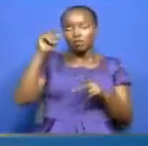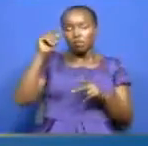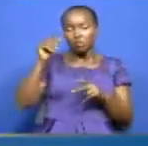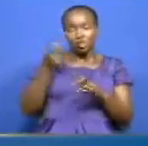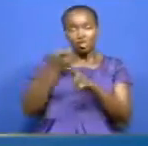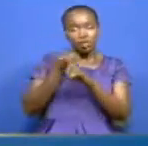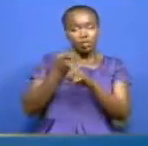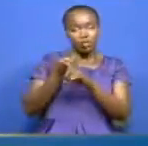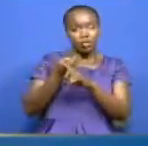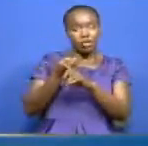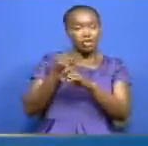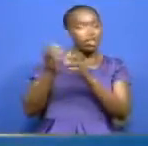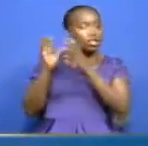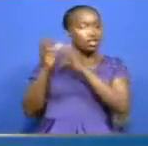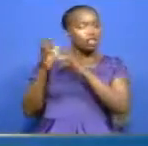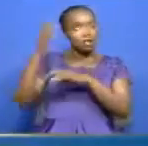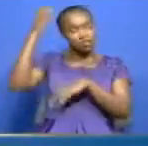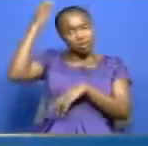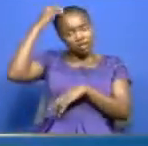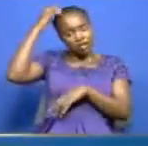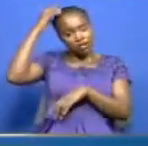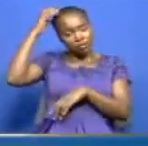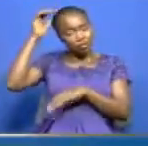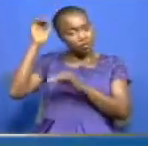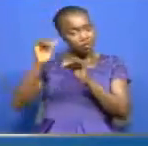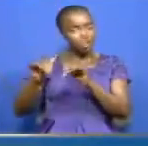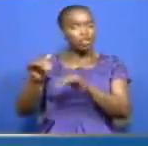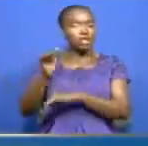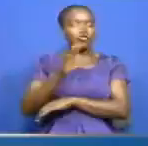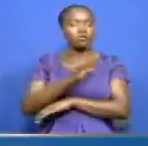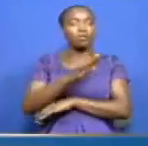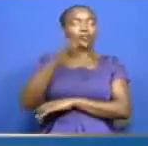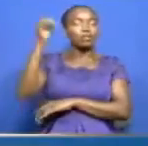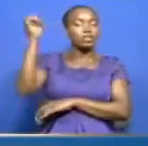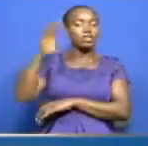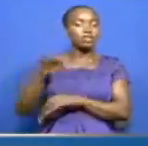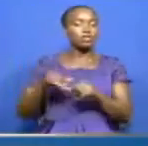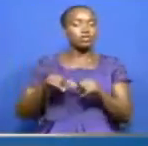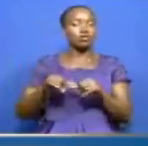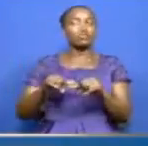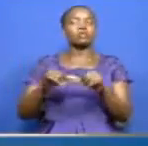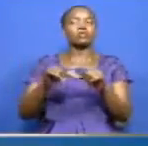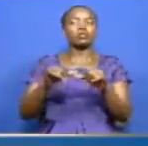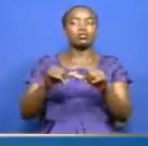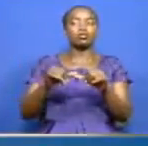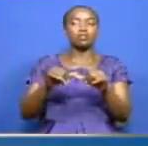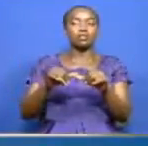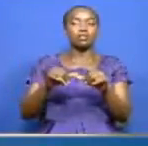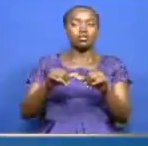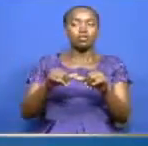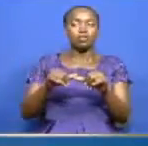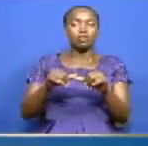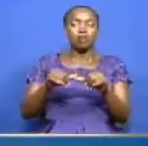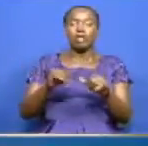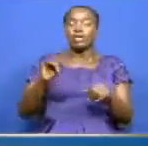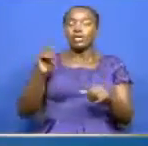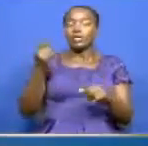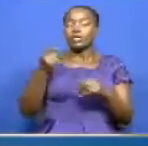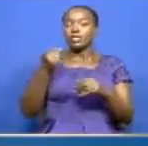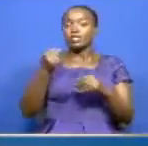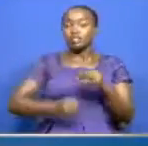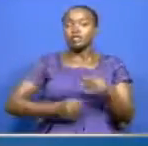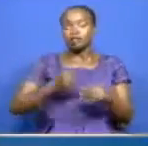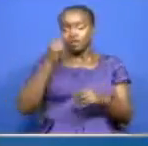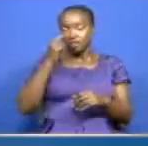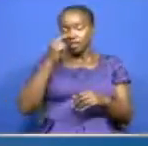Kwale, Kilifi and Lamu, stay by the beach in the afternoon because sunny intervals continue to dominate. Areas bordering Kenya and South Sudan